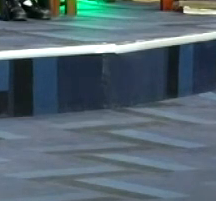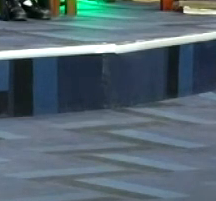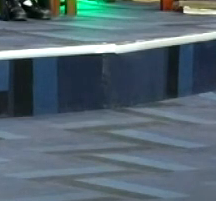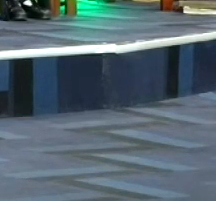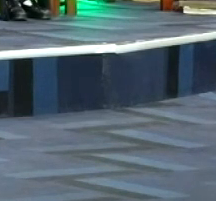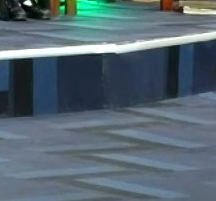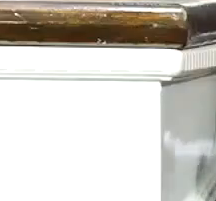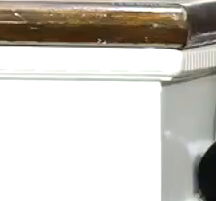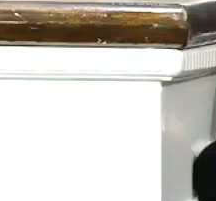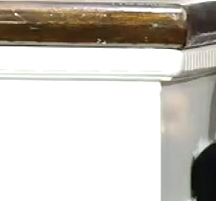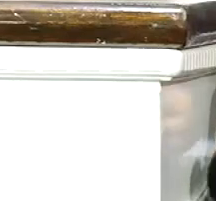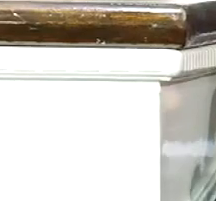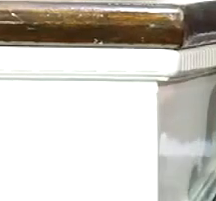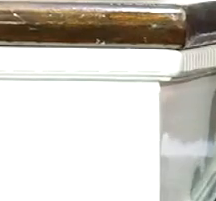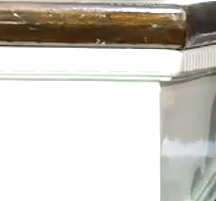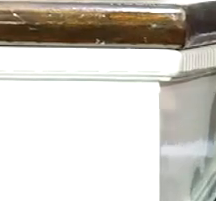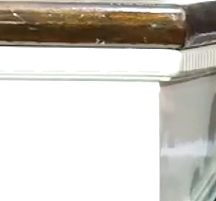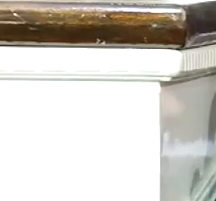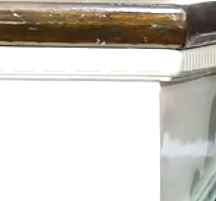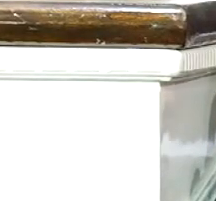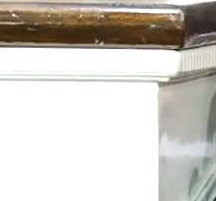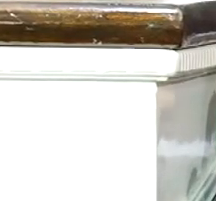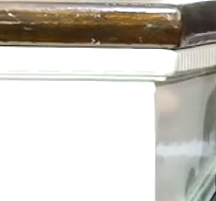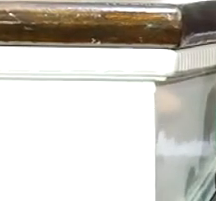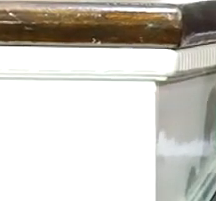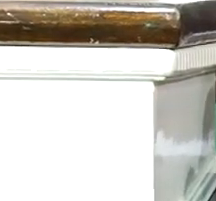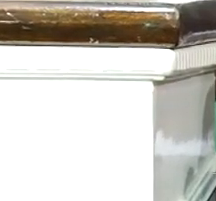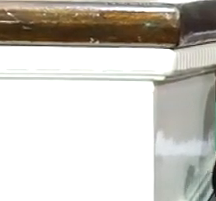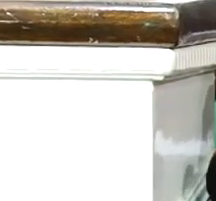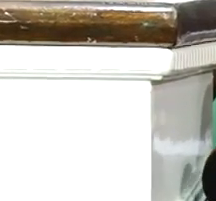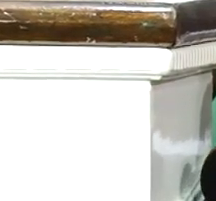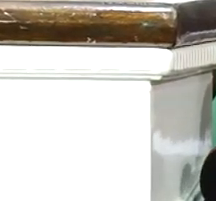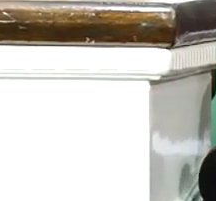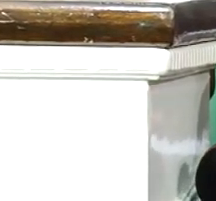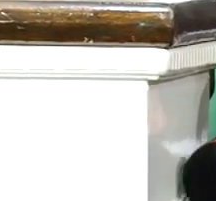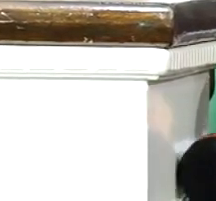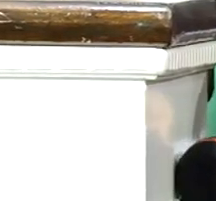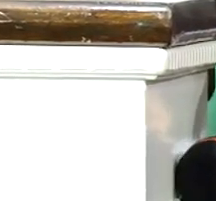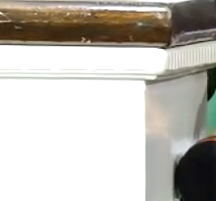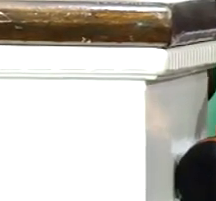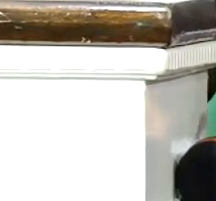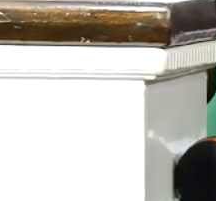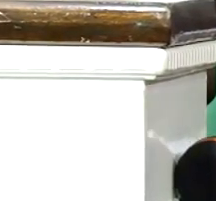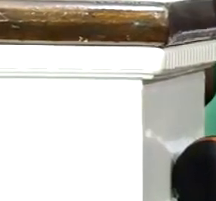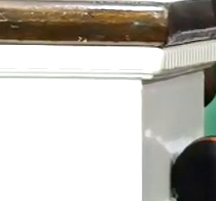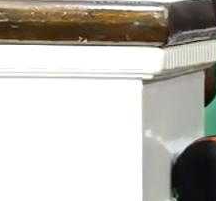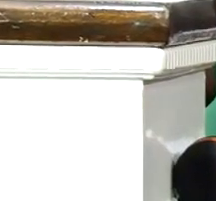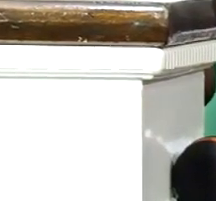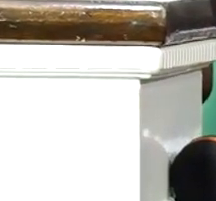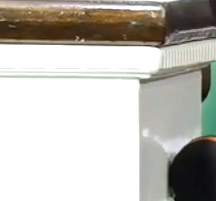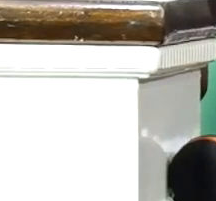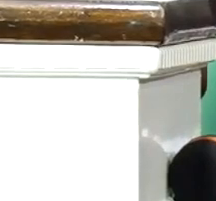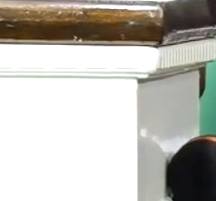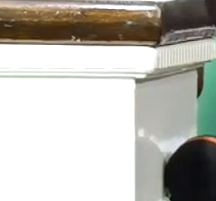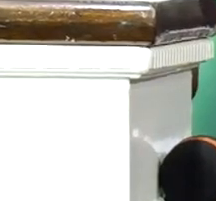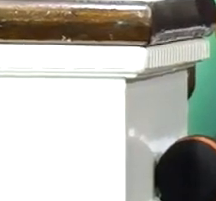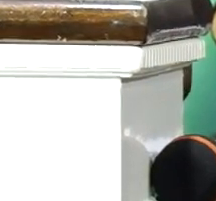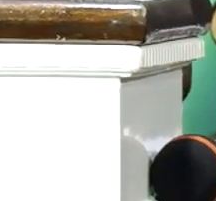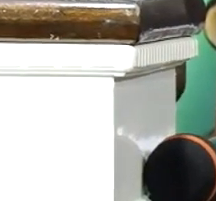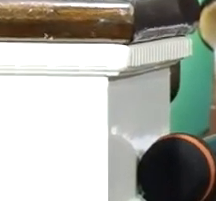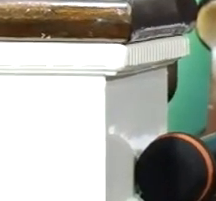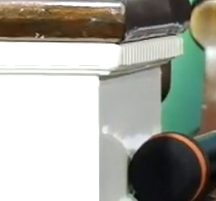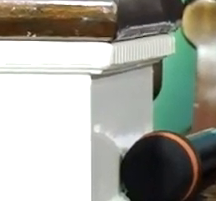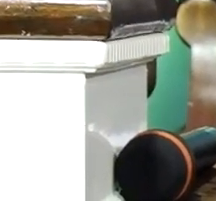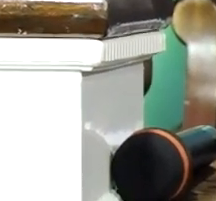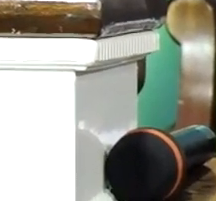Happy Sabbath. Happy day. Happy day. My name is Joshua